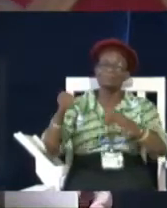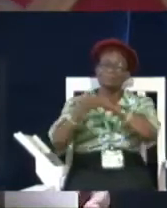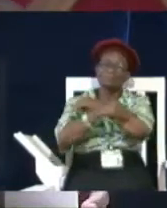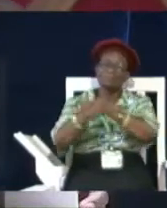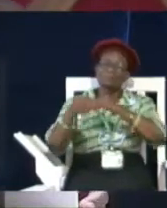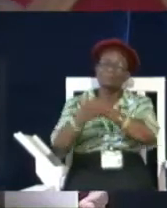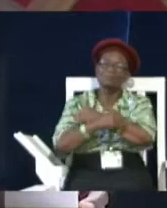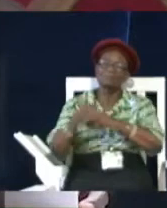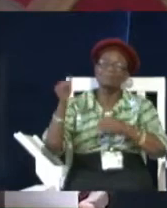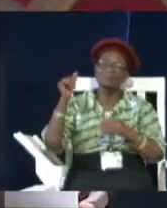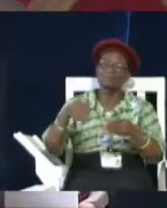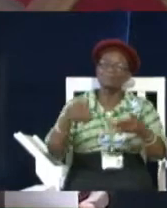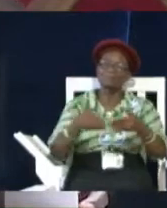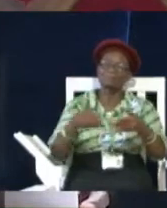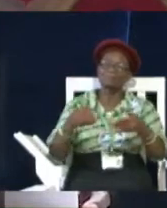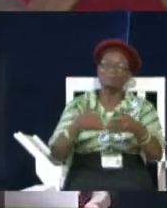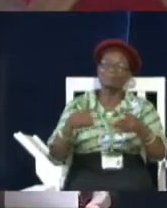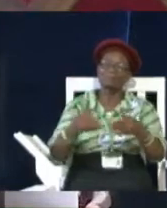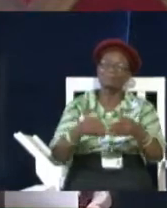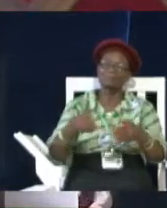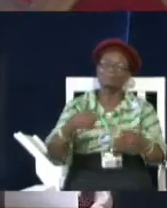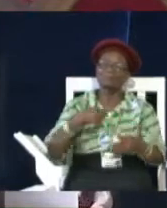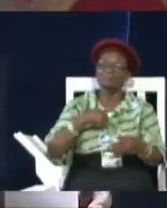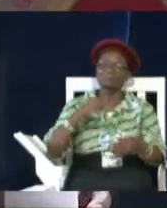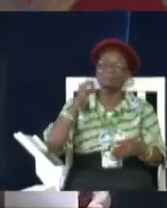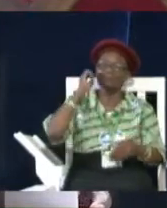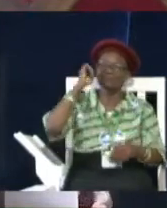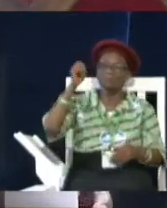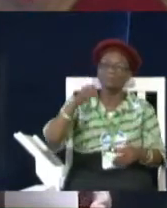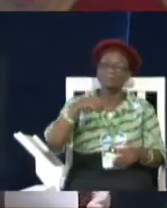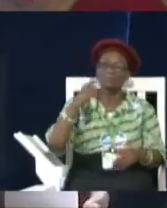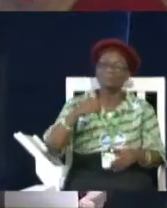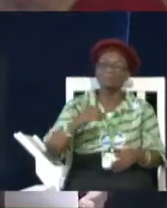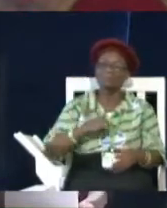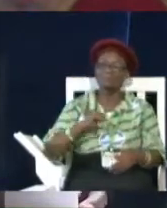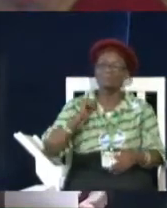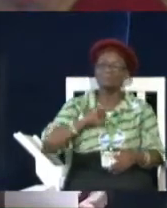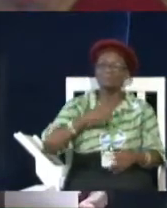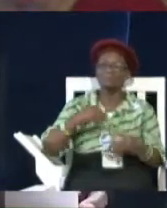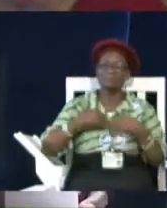they introduced me. He said, I've heard about you.